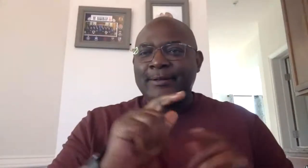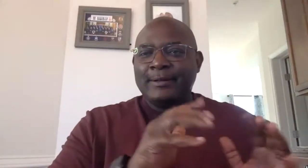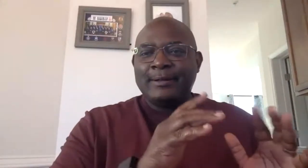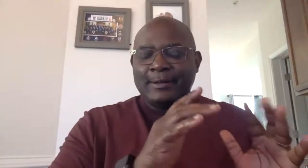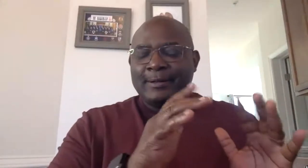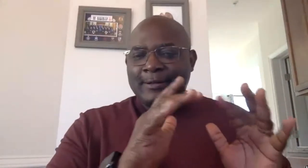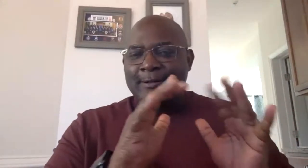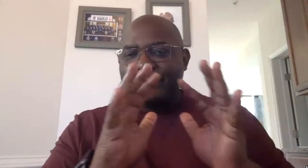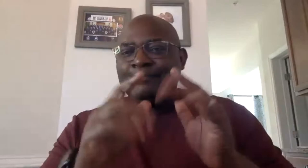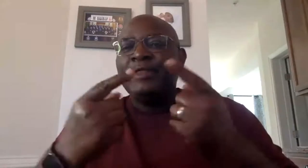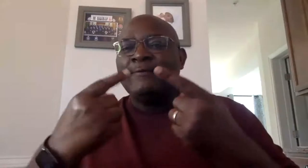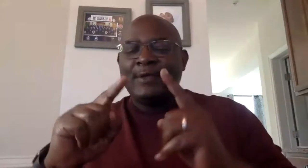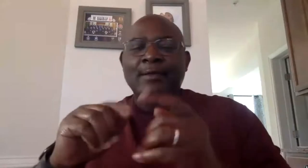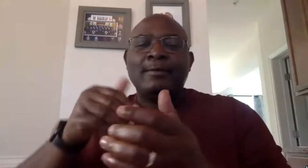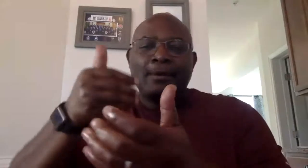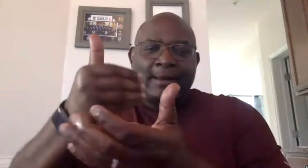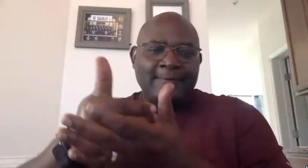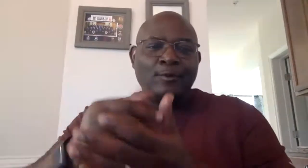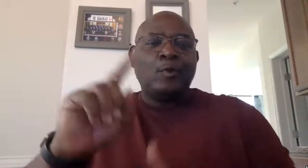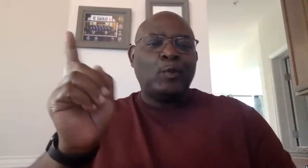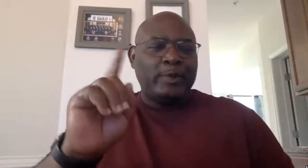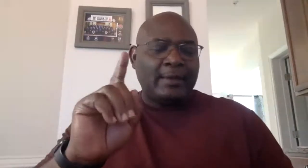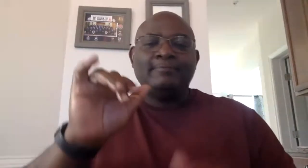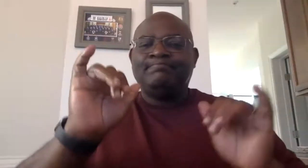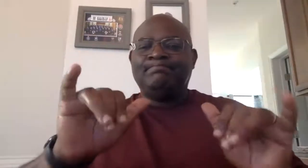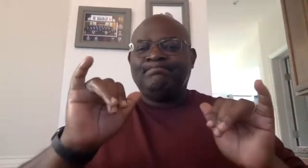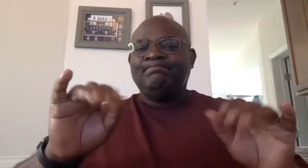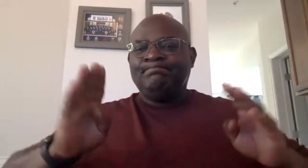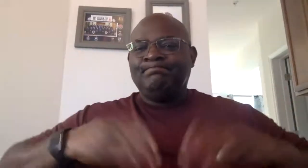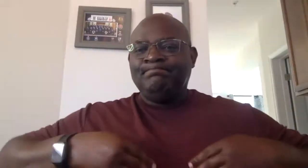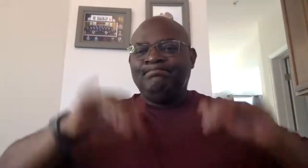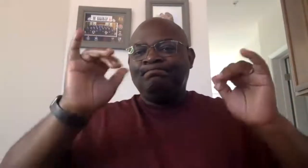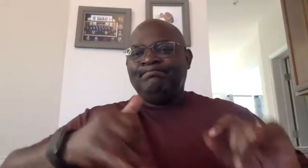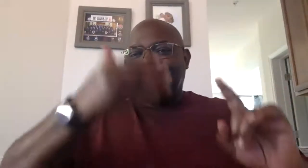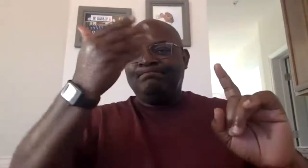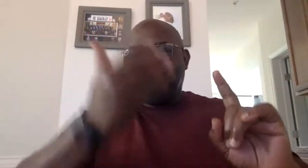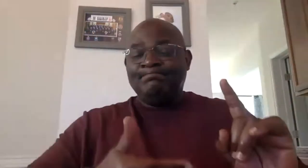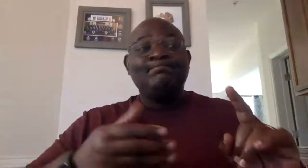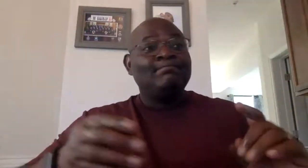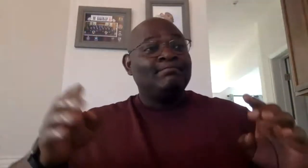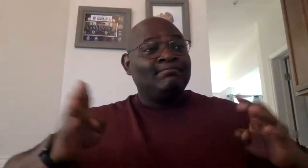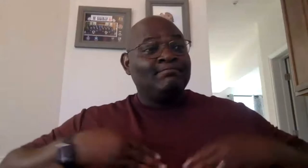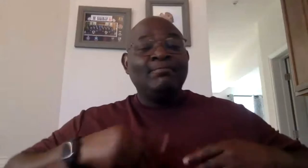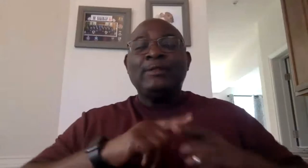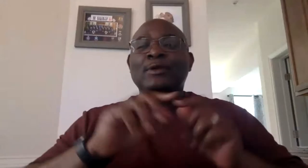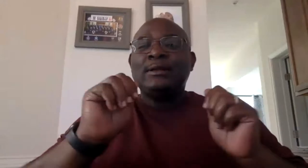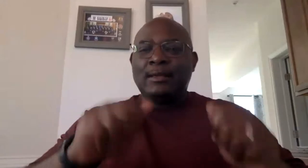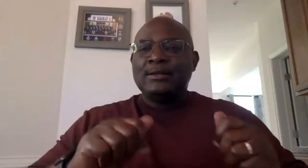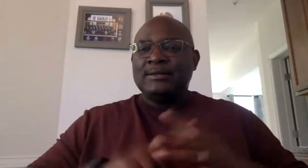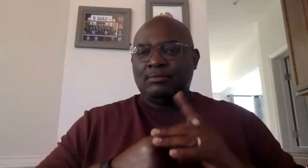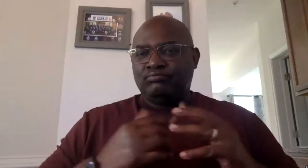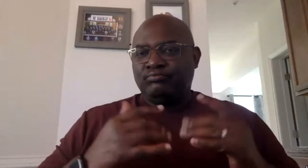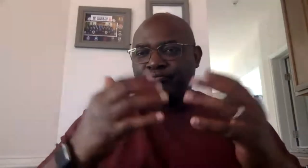very, very challenging. Yeah. And when I got to where I was, that's when, I accepted who I